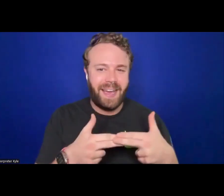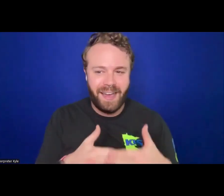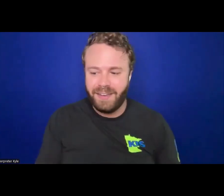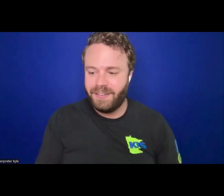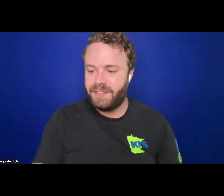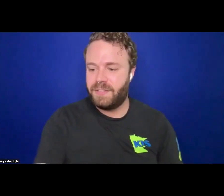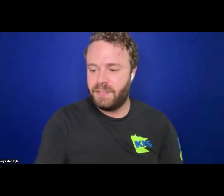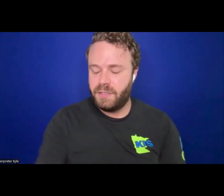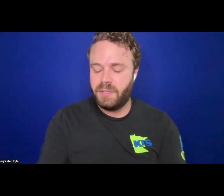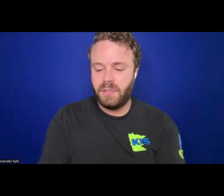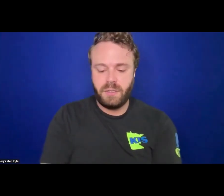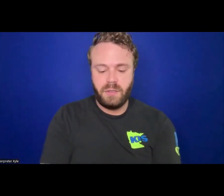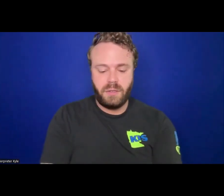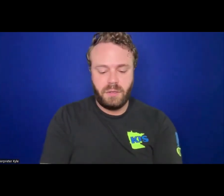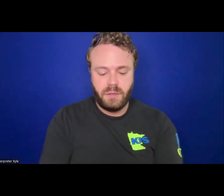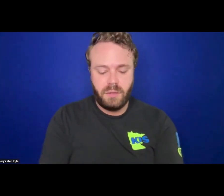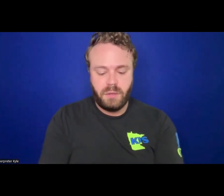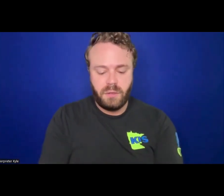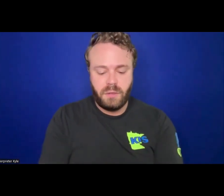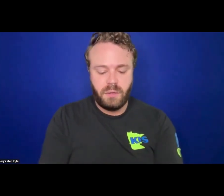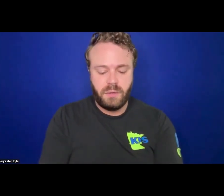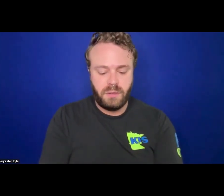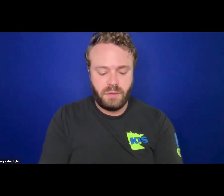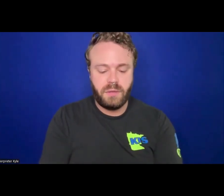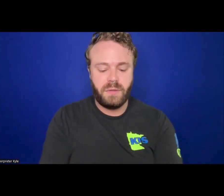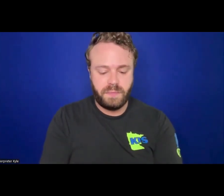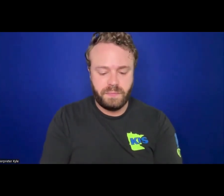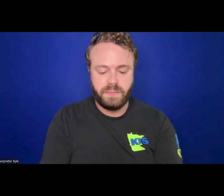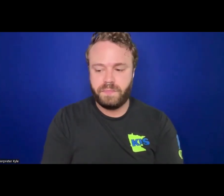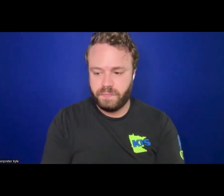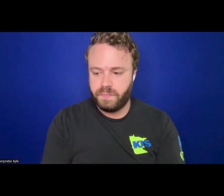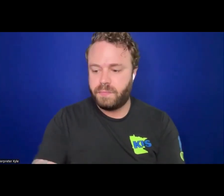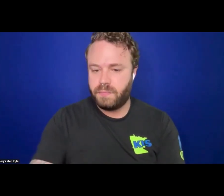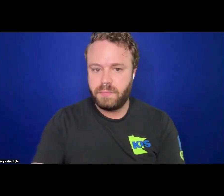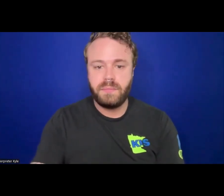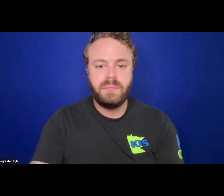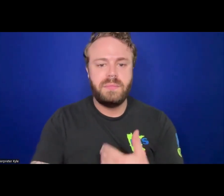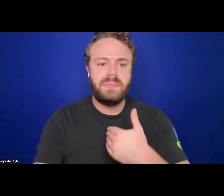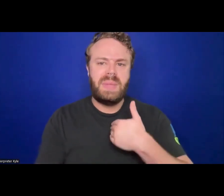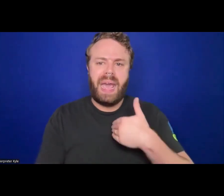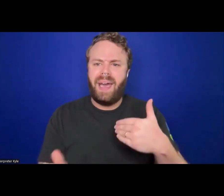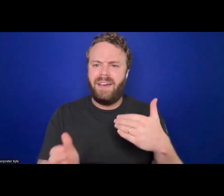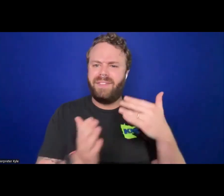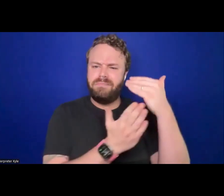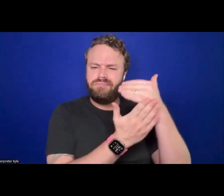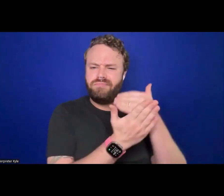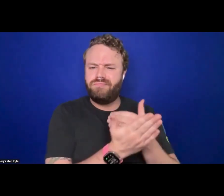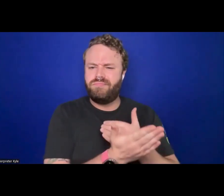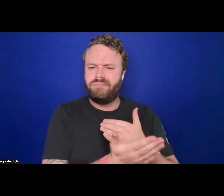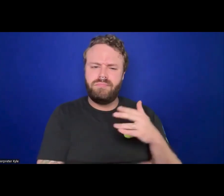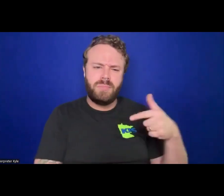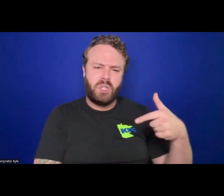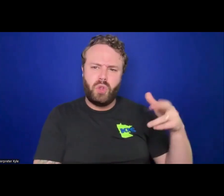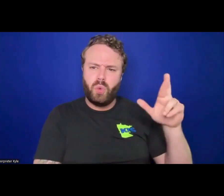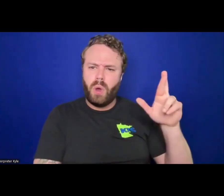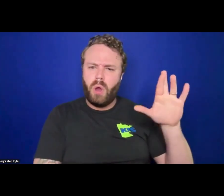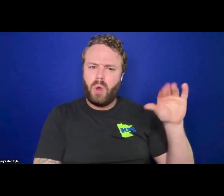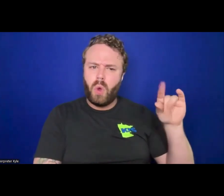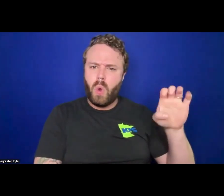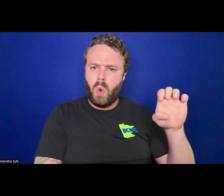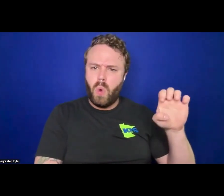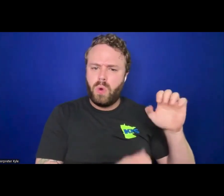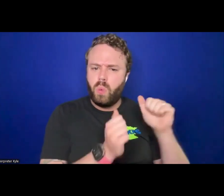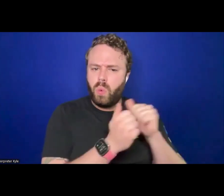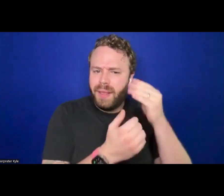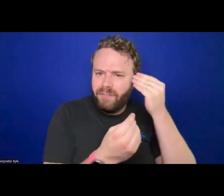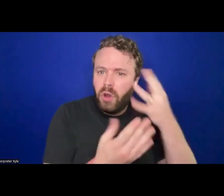have a great QR code and link out to the page with our resources. but wanted to ensure that you, our audience, had the tools at